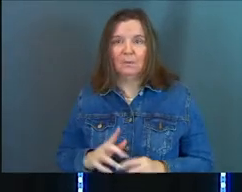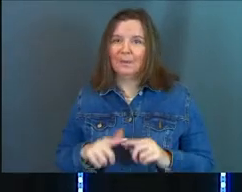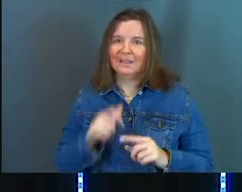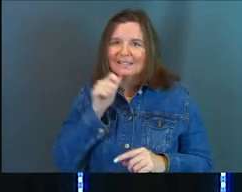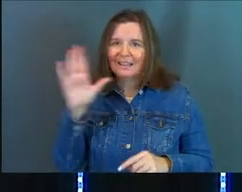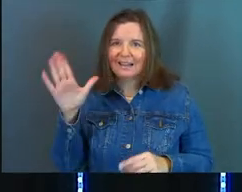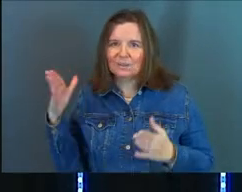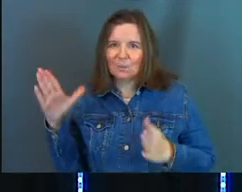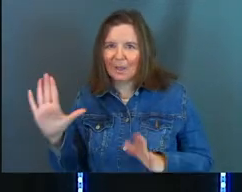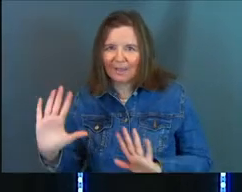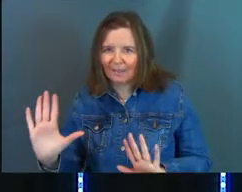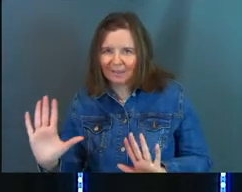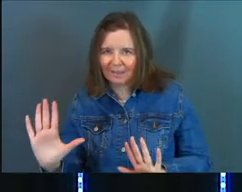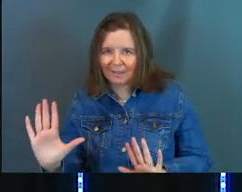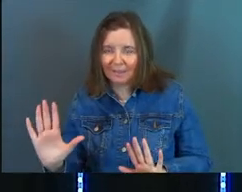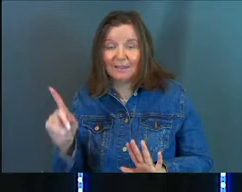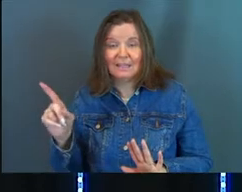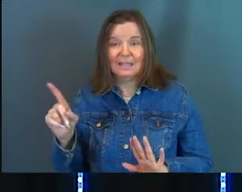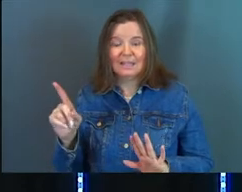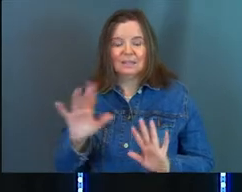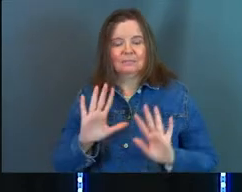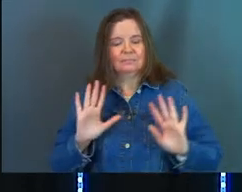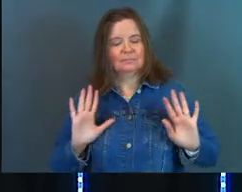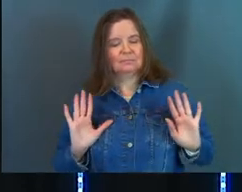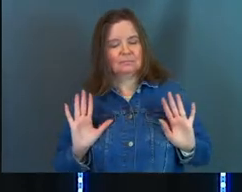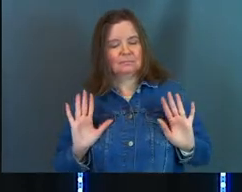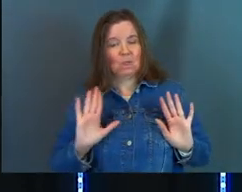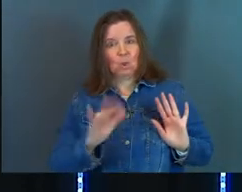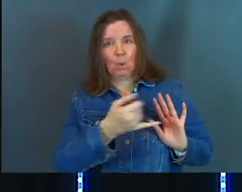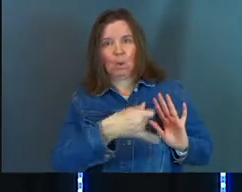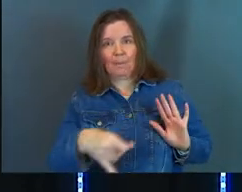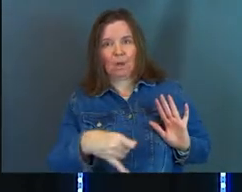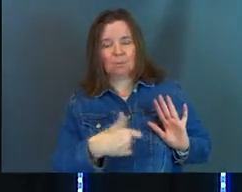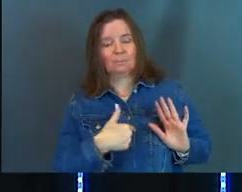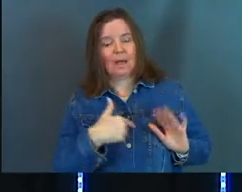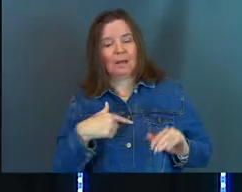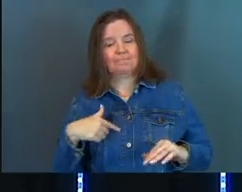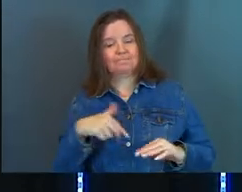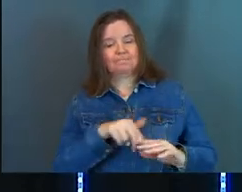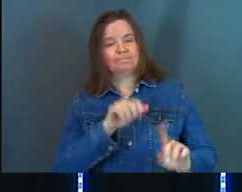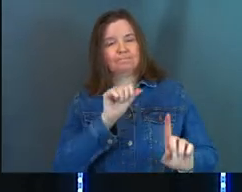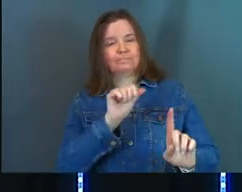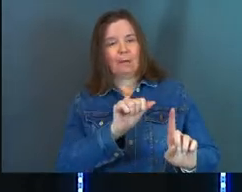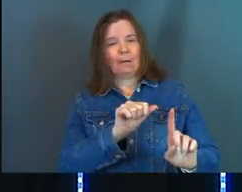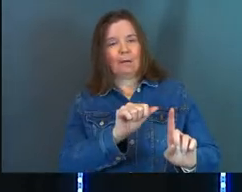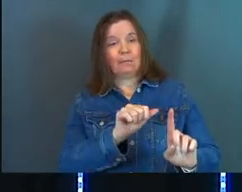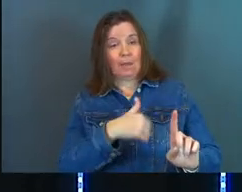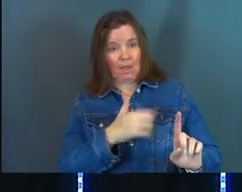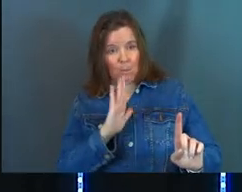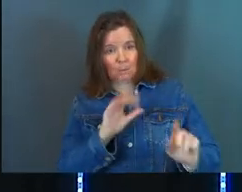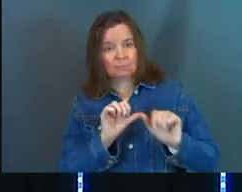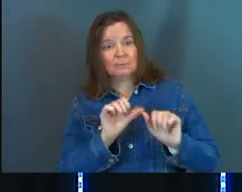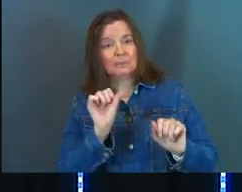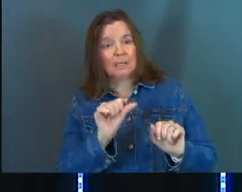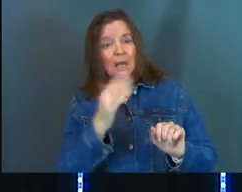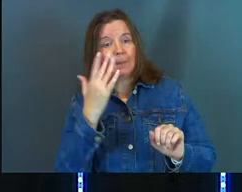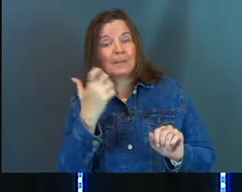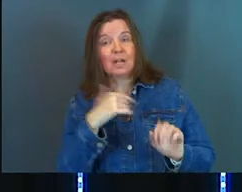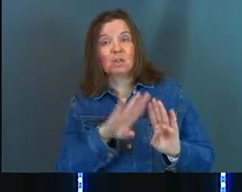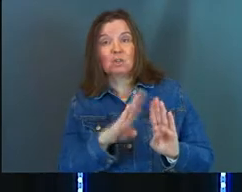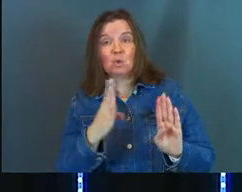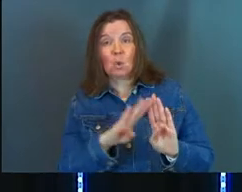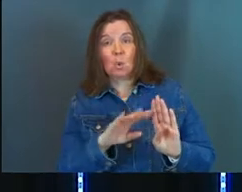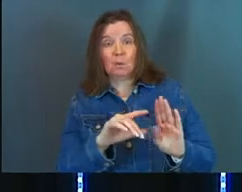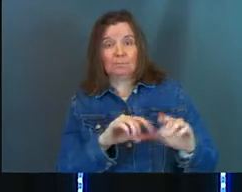But that's not his way. He stands back outside your boundaries and says, I stand at the door and knock. I'm going to knock because the